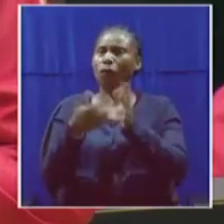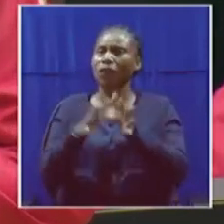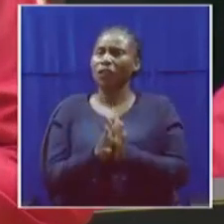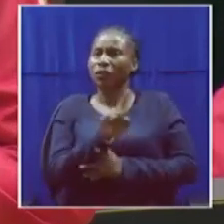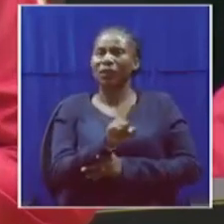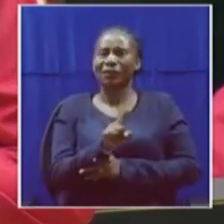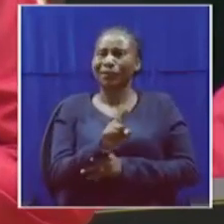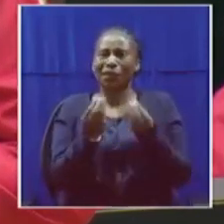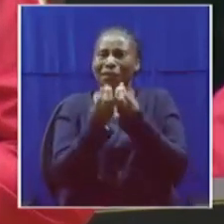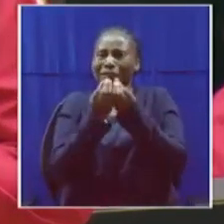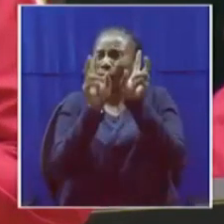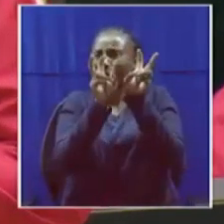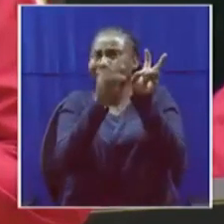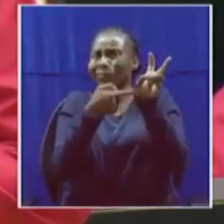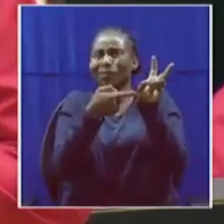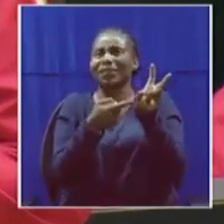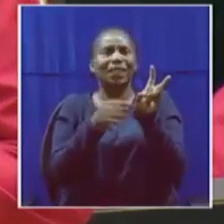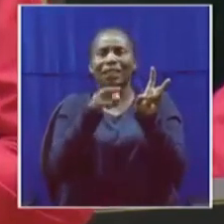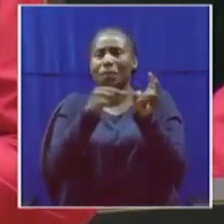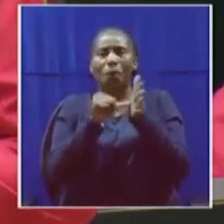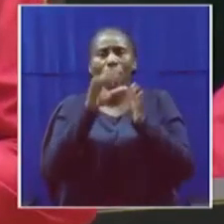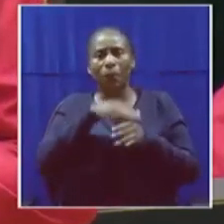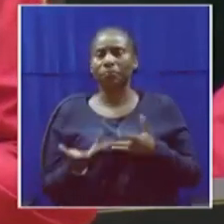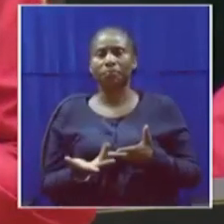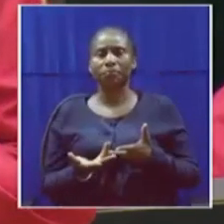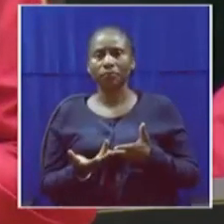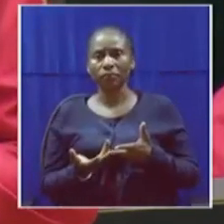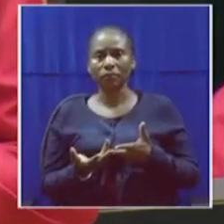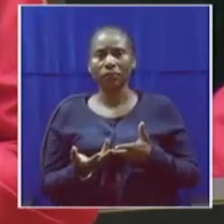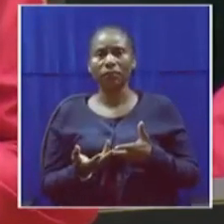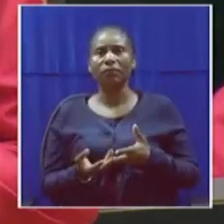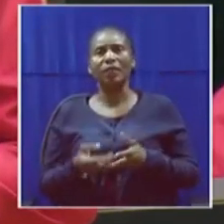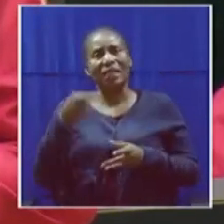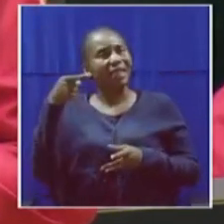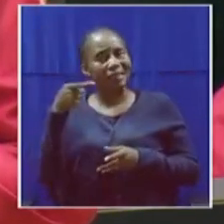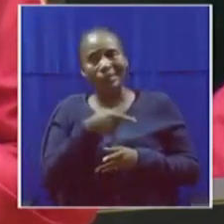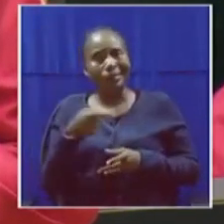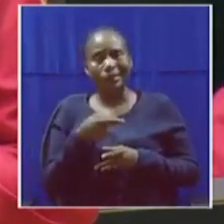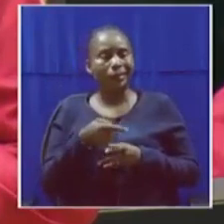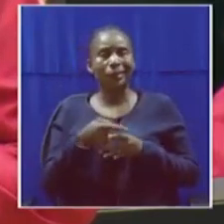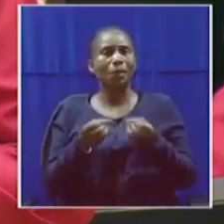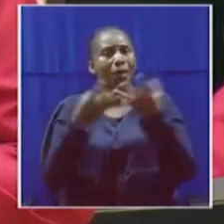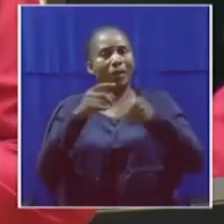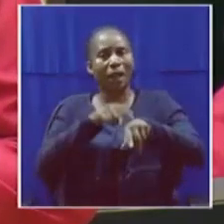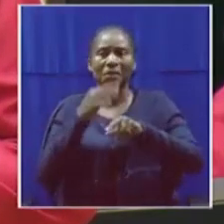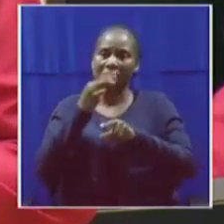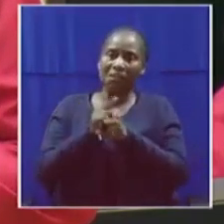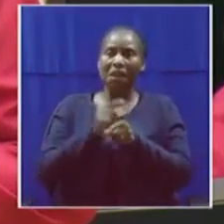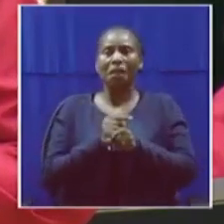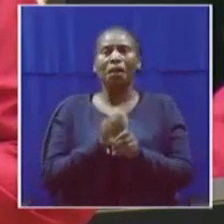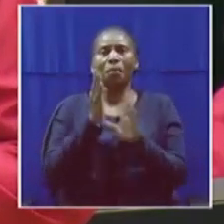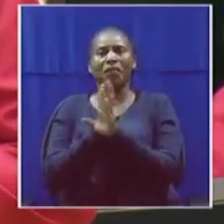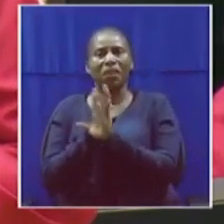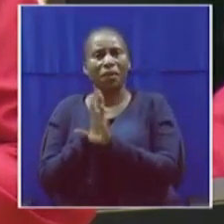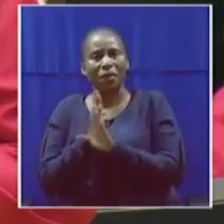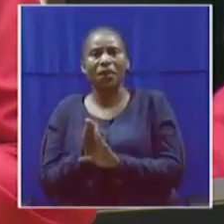truly nothing intellectual about the perspective. It's just neoliberal drivel that has been repeated many times, that you privatize, you let the